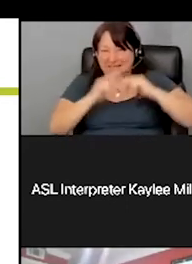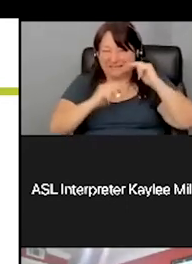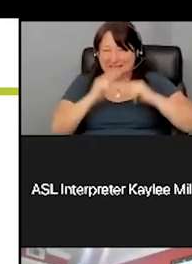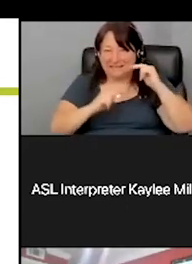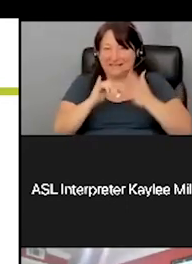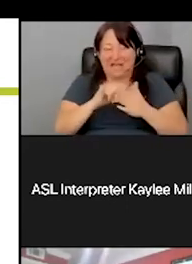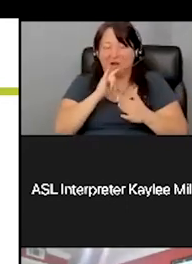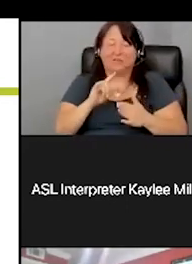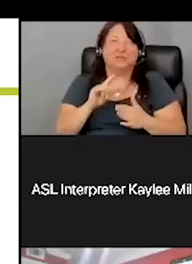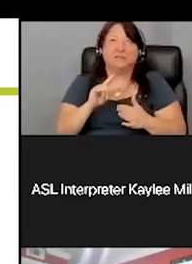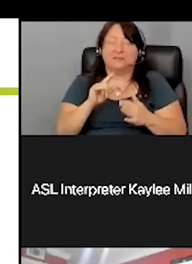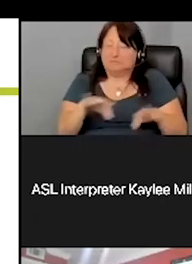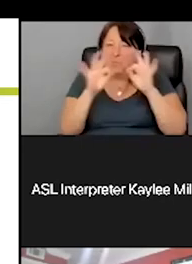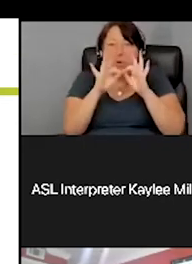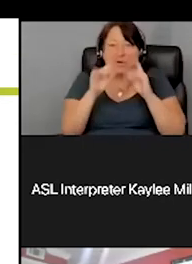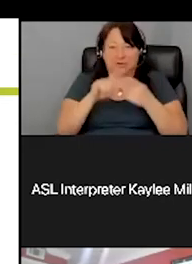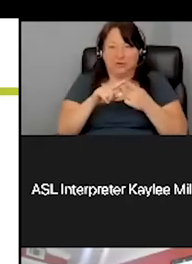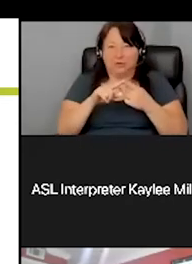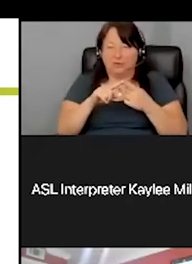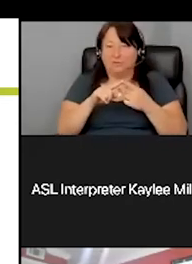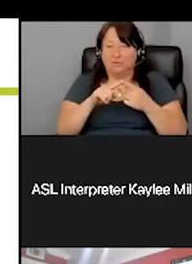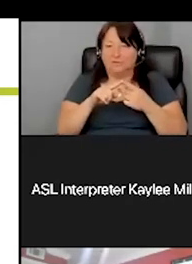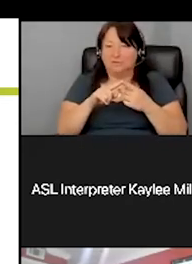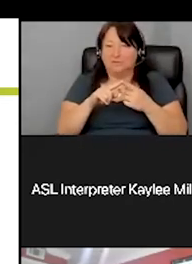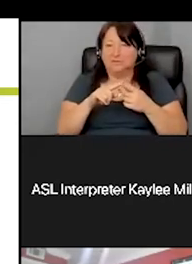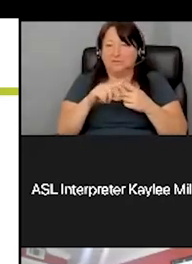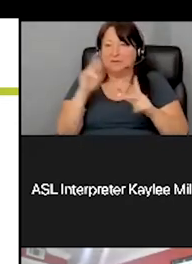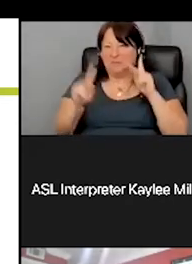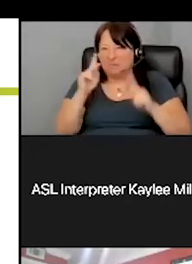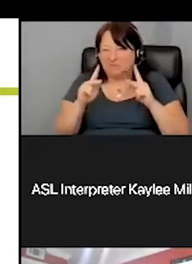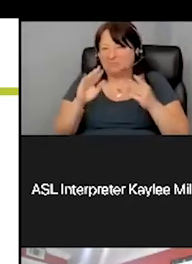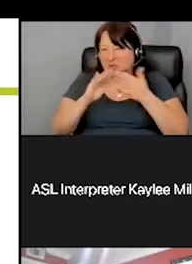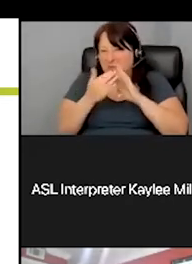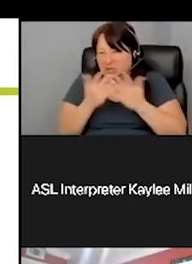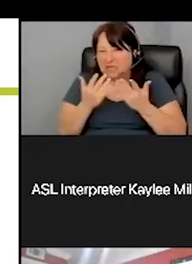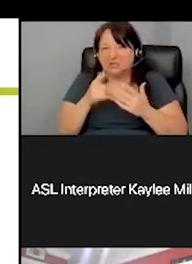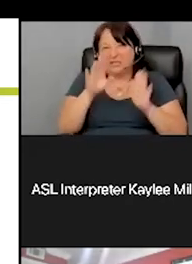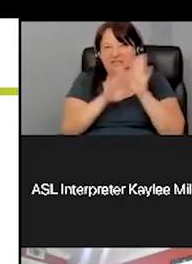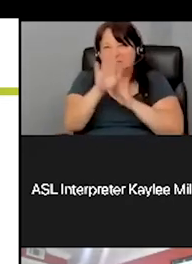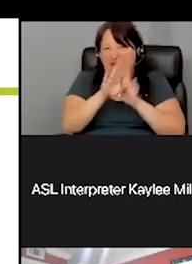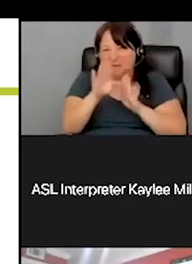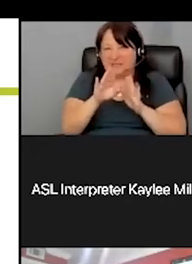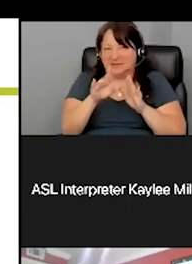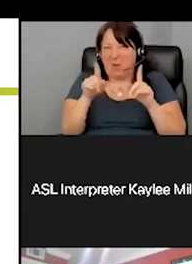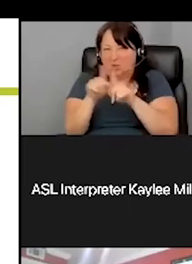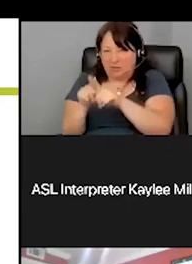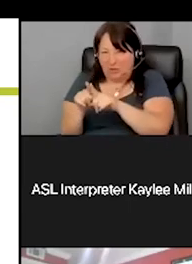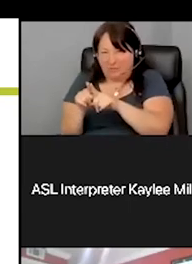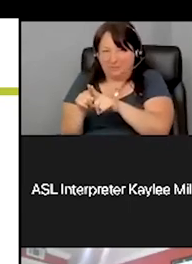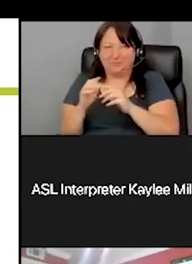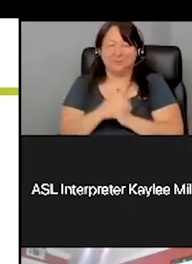that are critical to the community. So this program is in development in many cities as well. So with